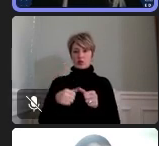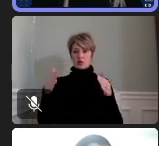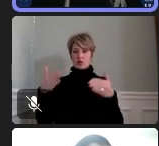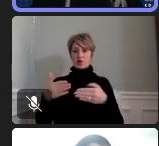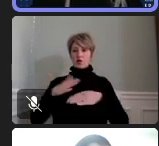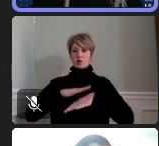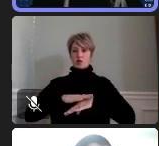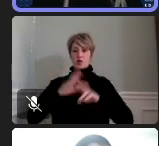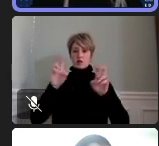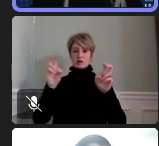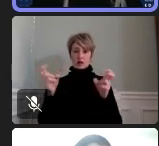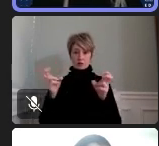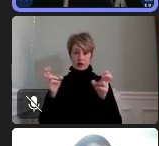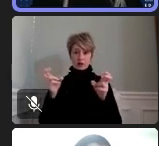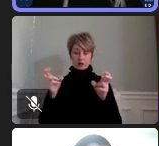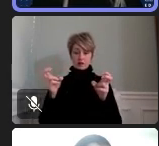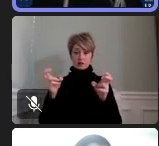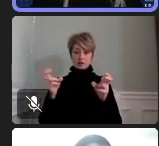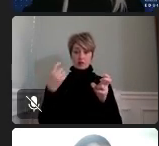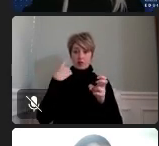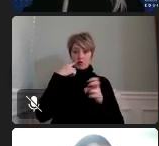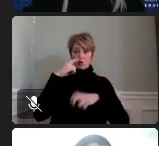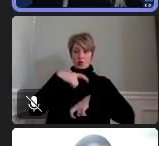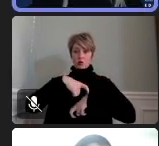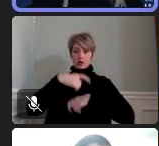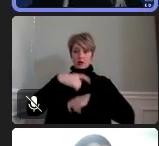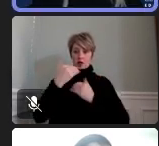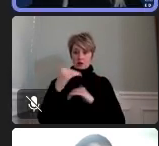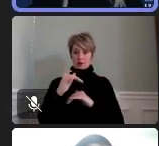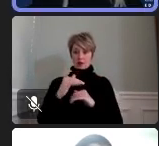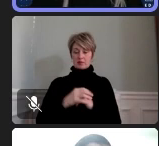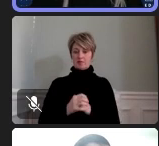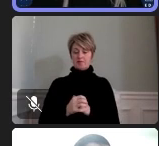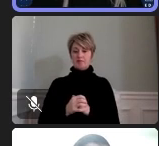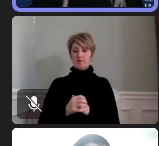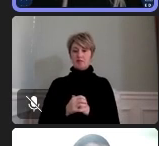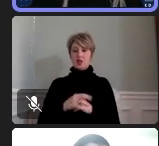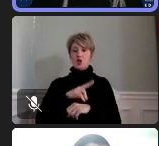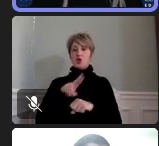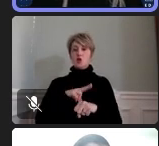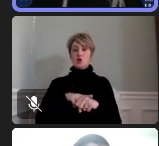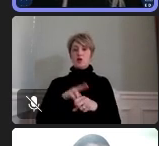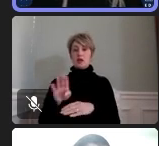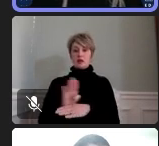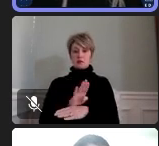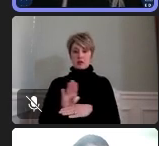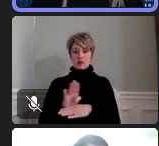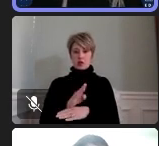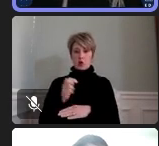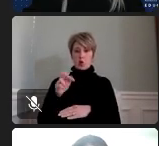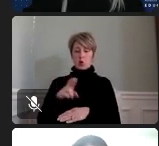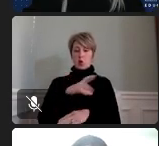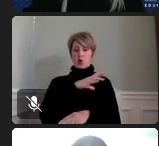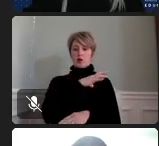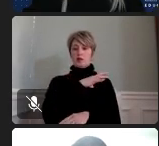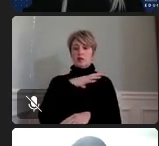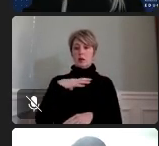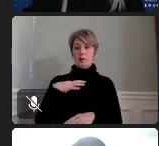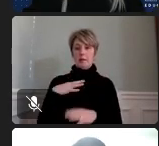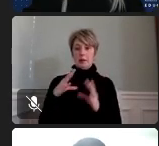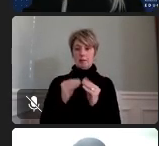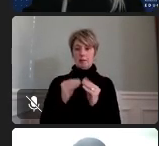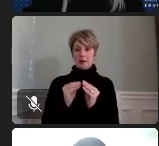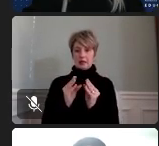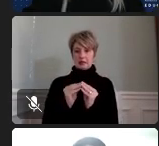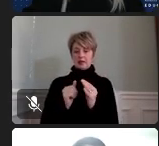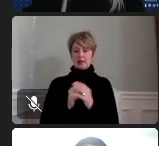topic agenda at hand for the sake of time, be that in regular business or committee meetings.